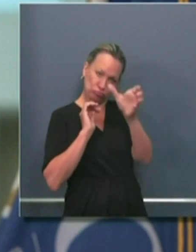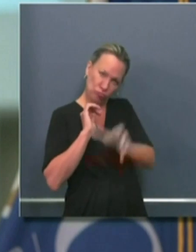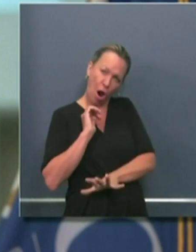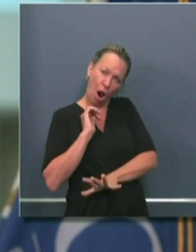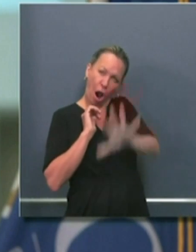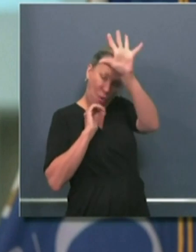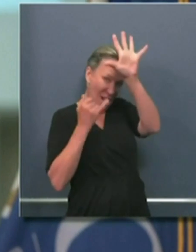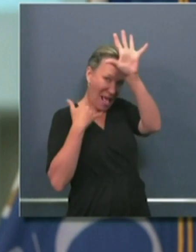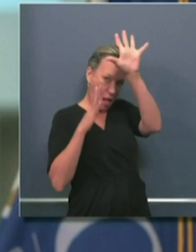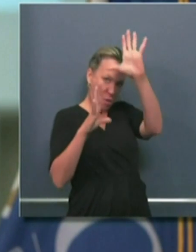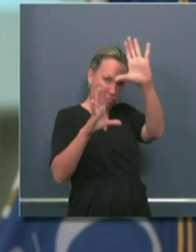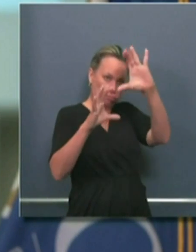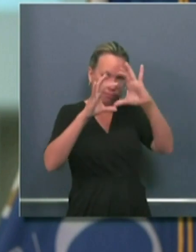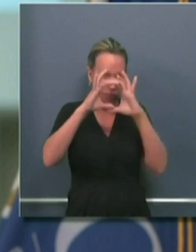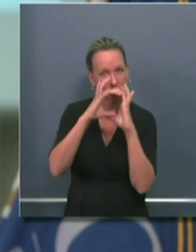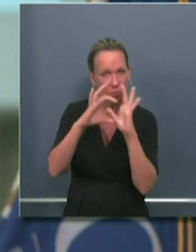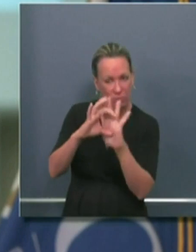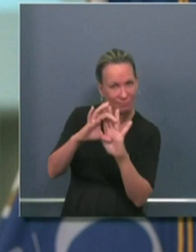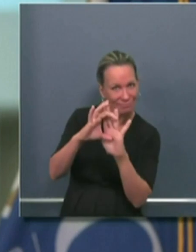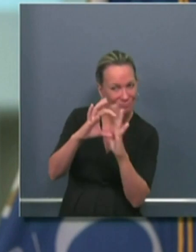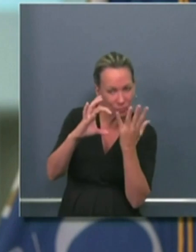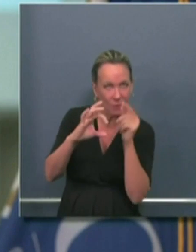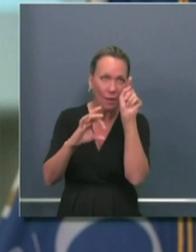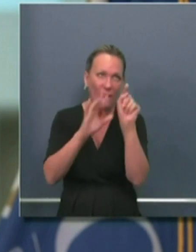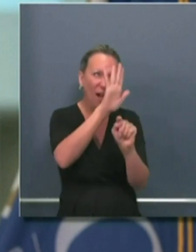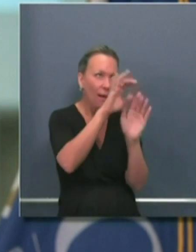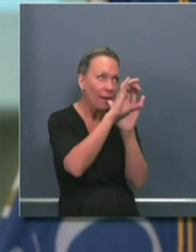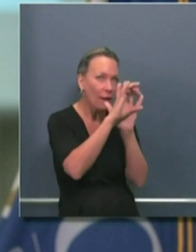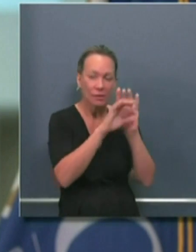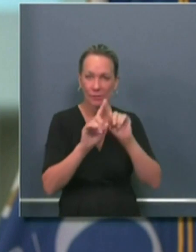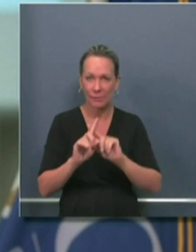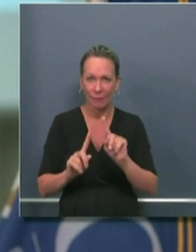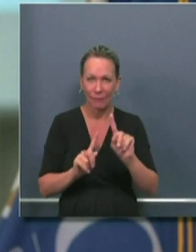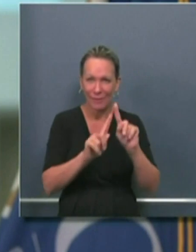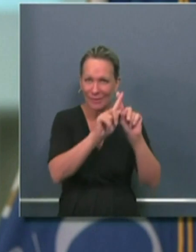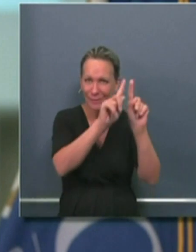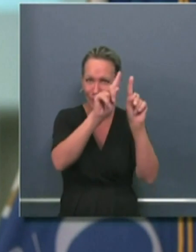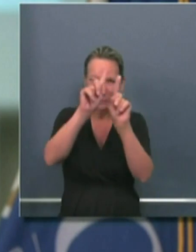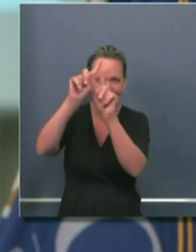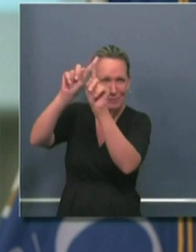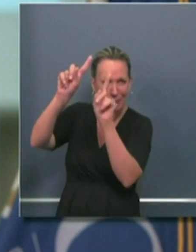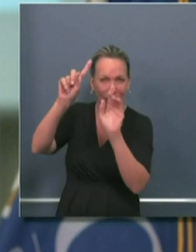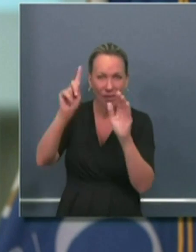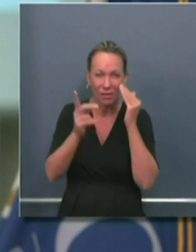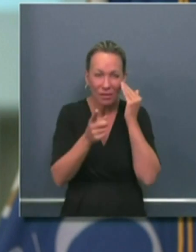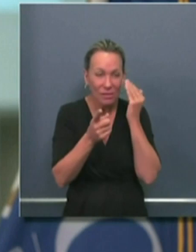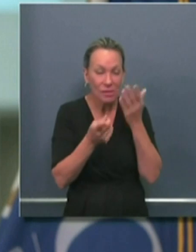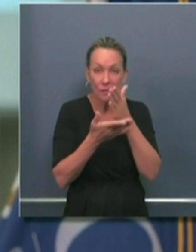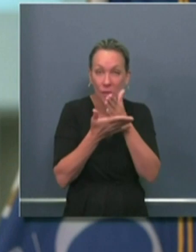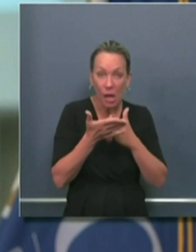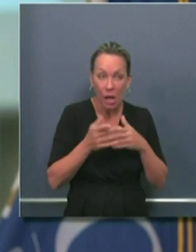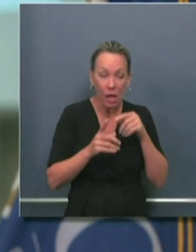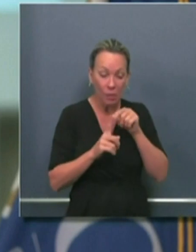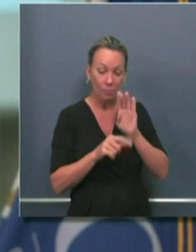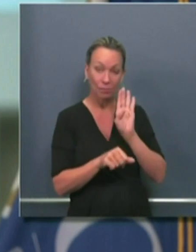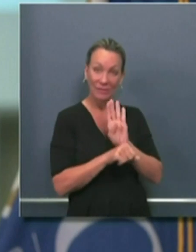25% of their building's capacity. Nationwide, some health experts warn that reopening too quickly could